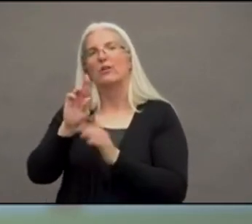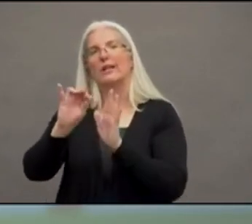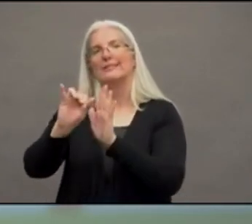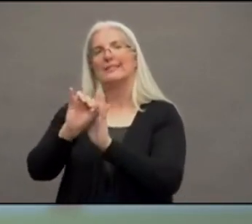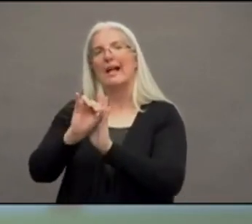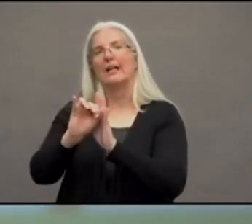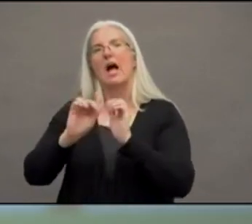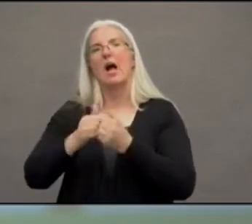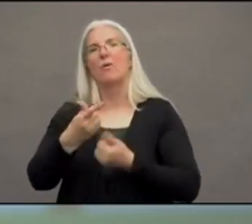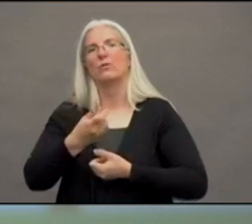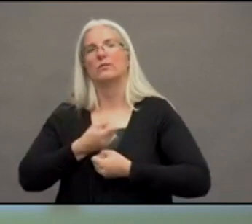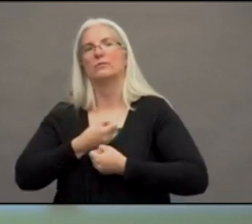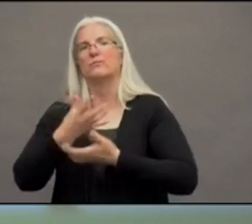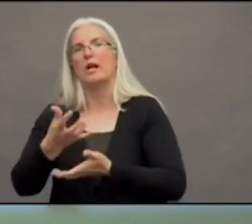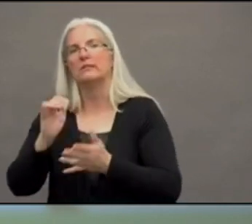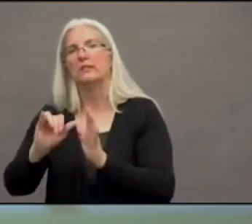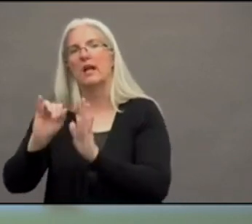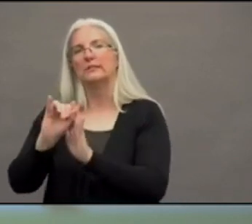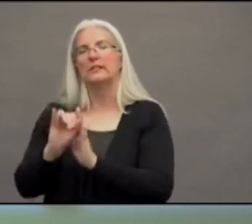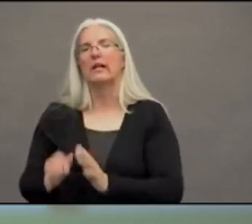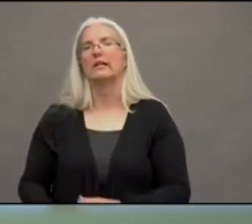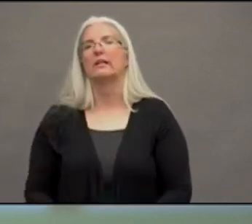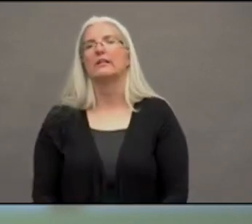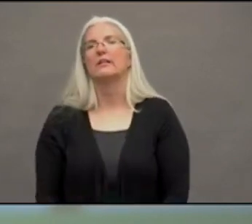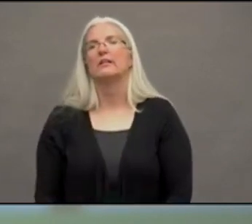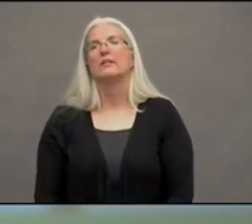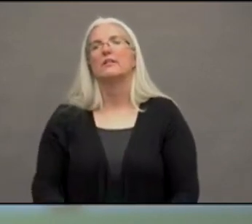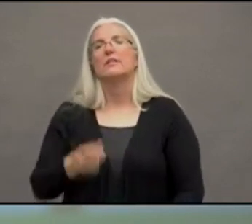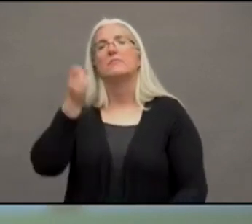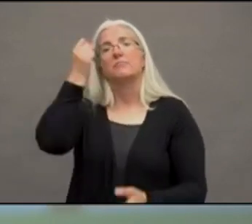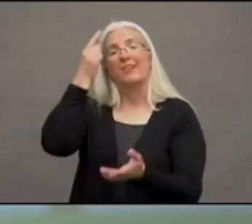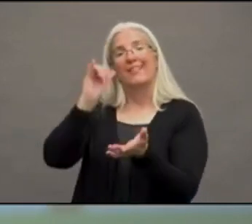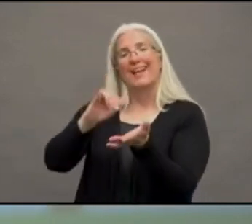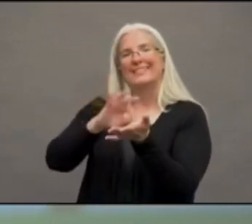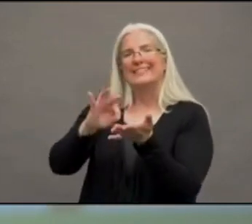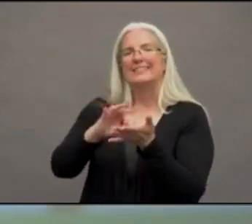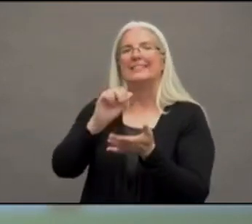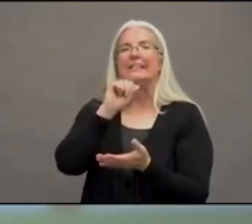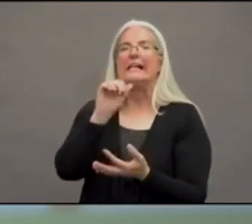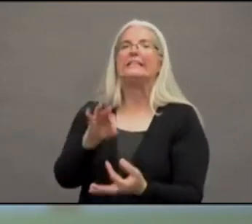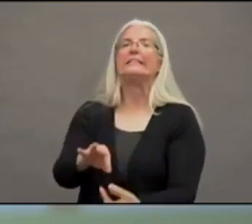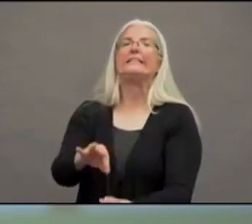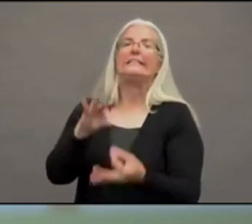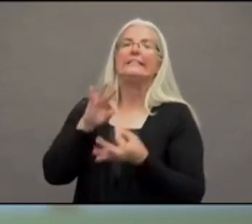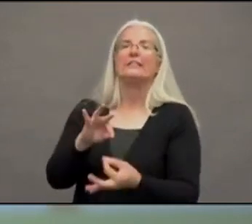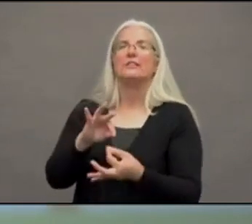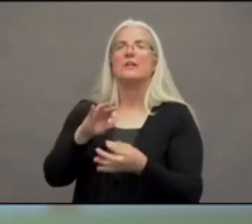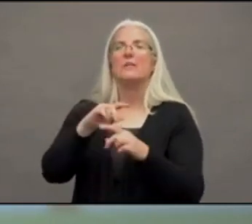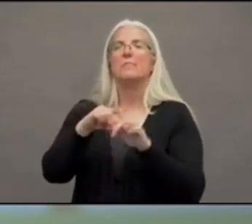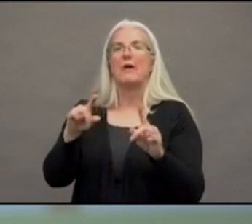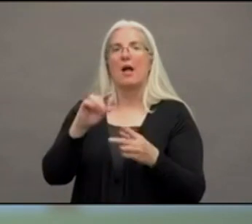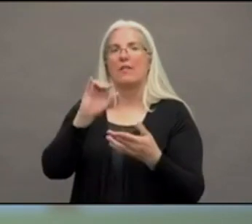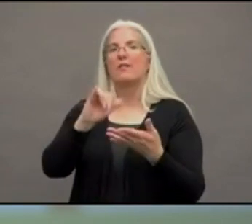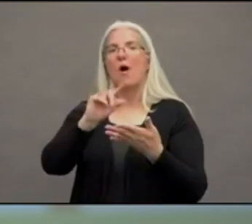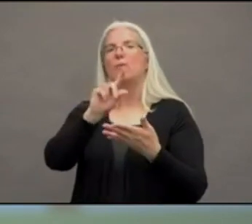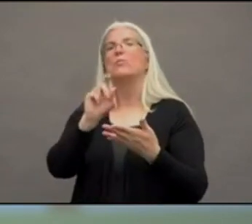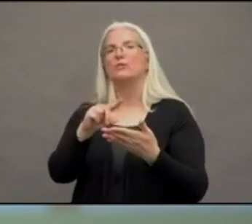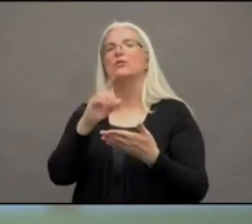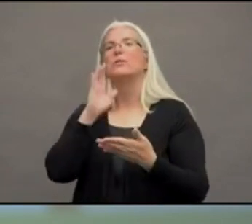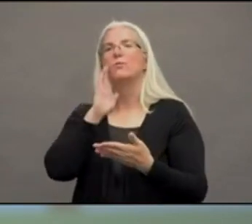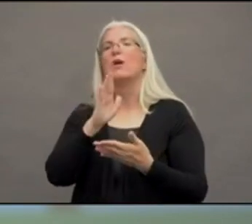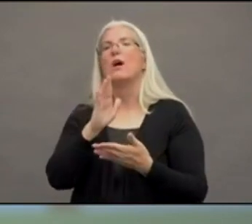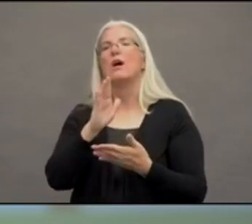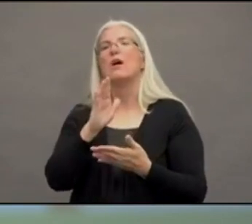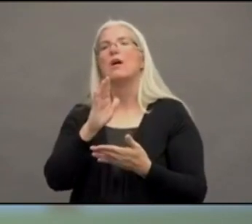perfect, the gender question is binary, unfortunately. At the county are not